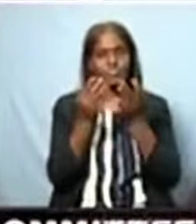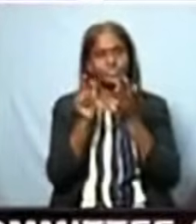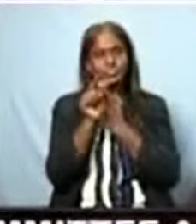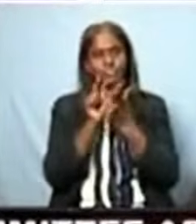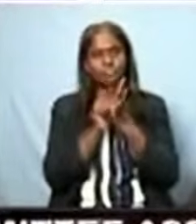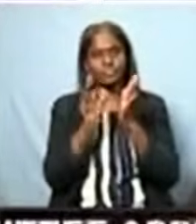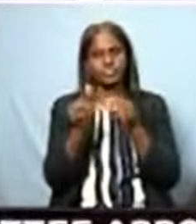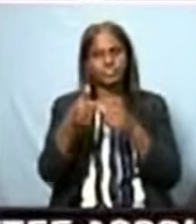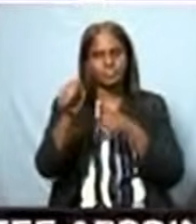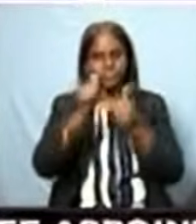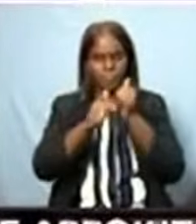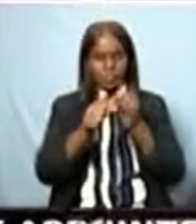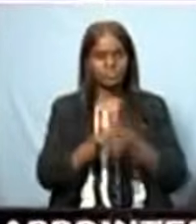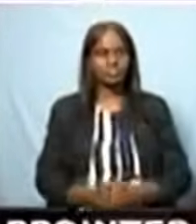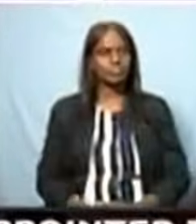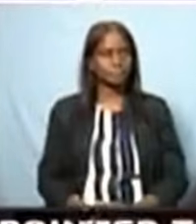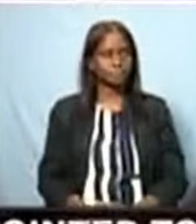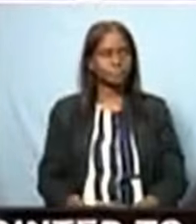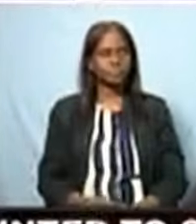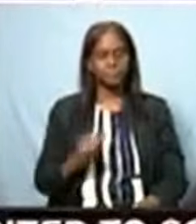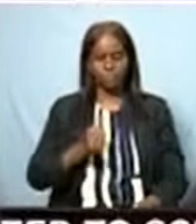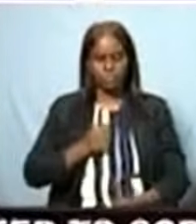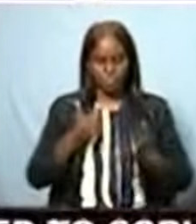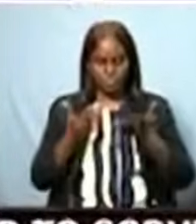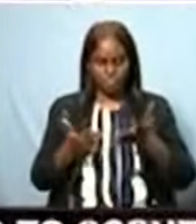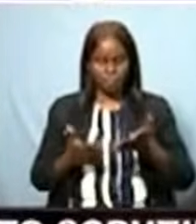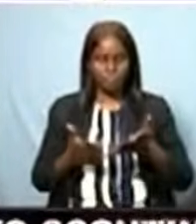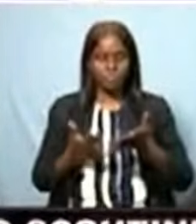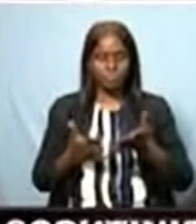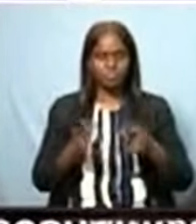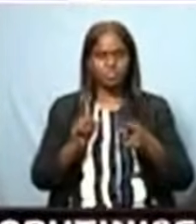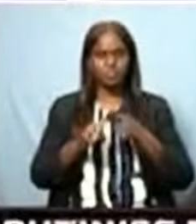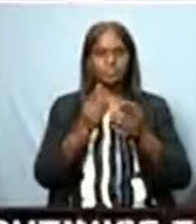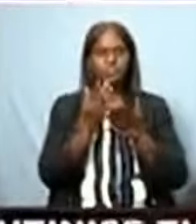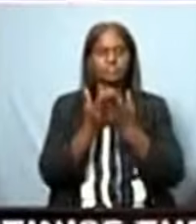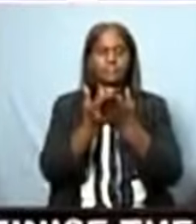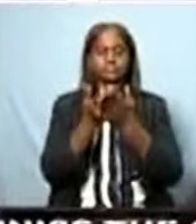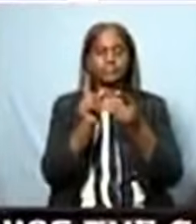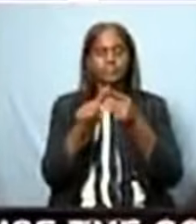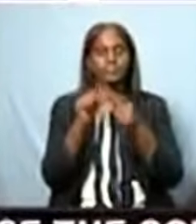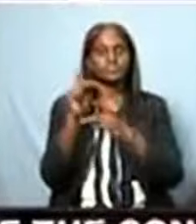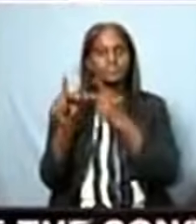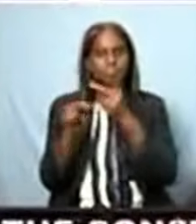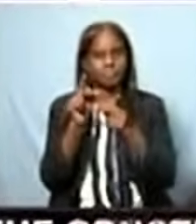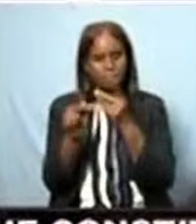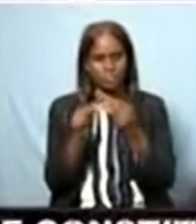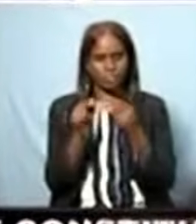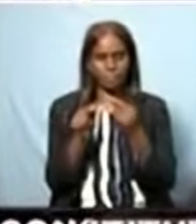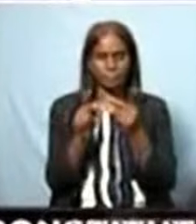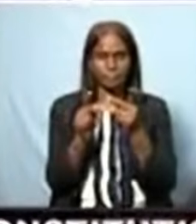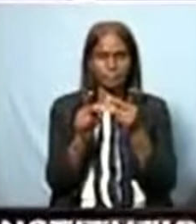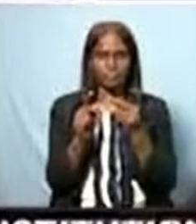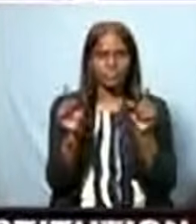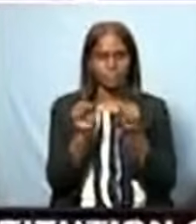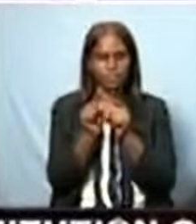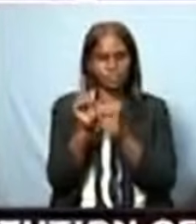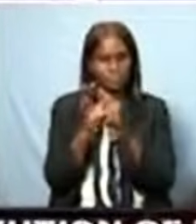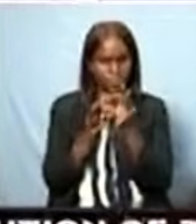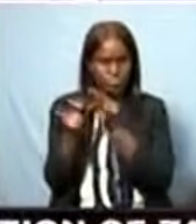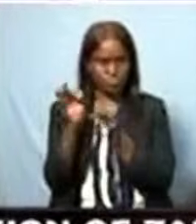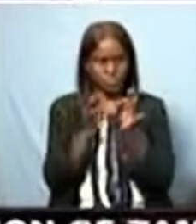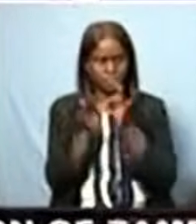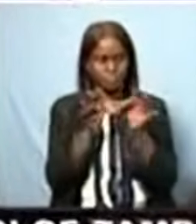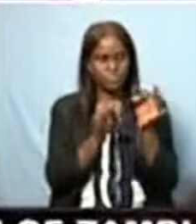is yourself, we are here to submit to the process and state